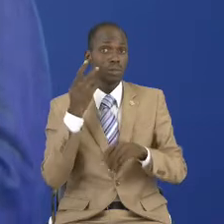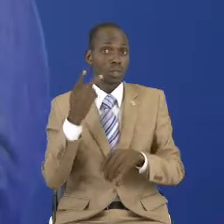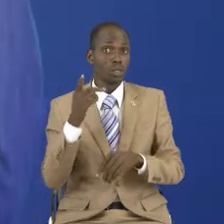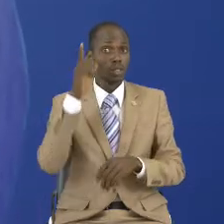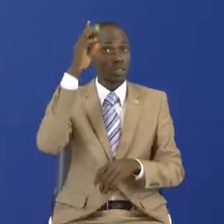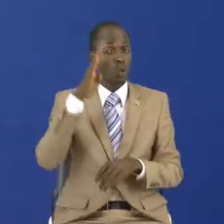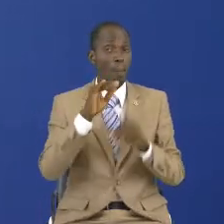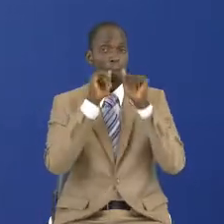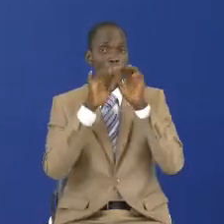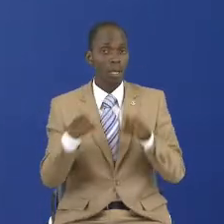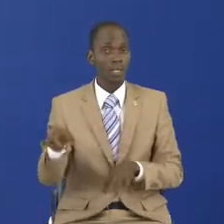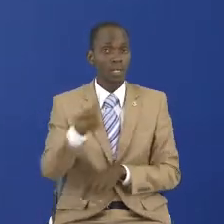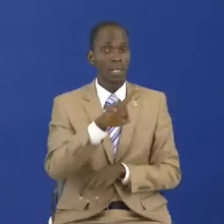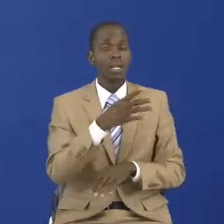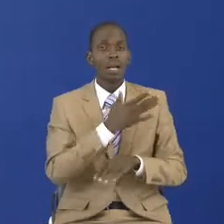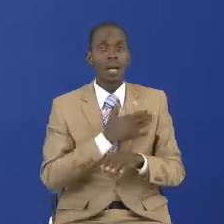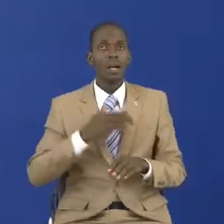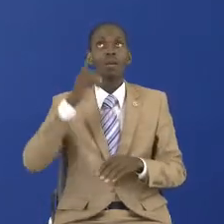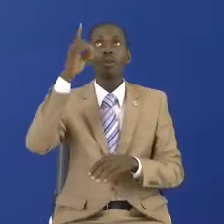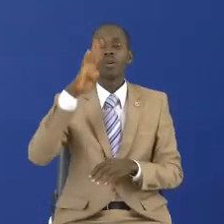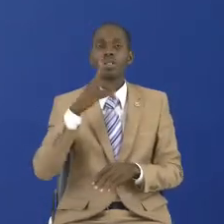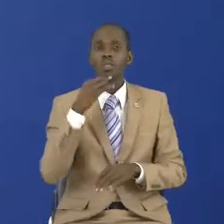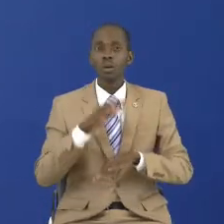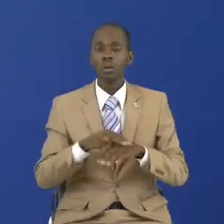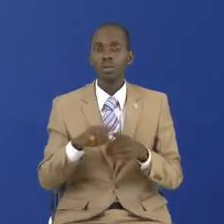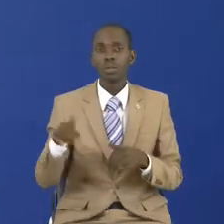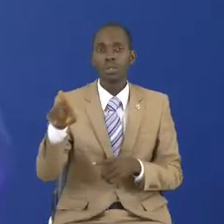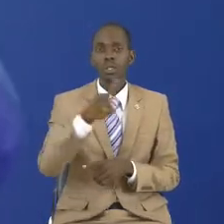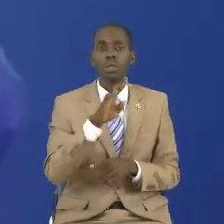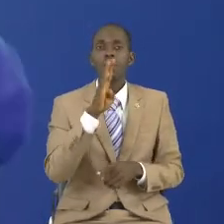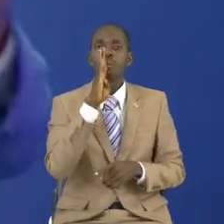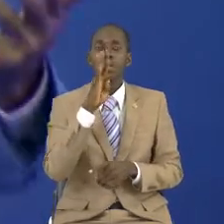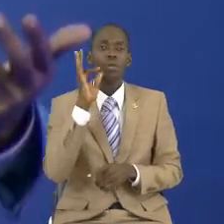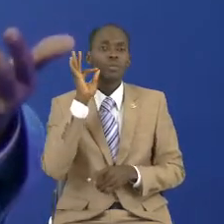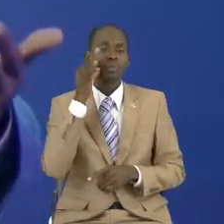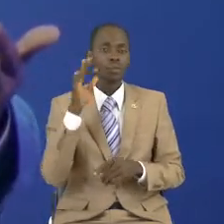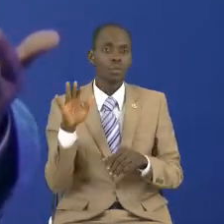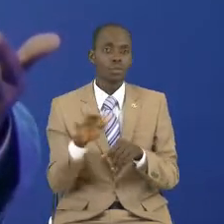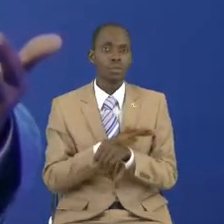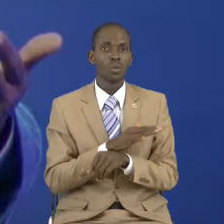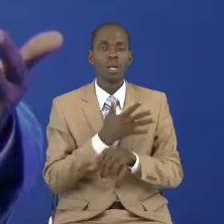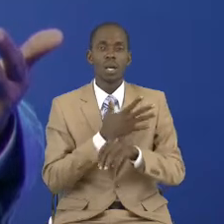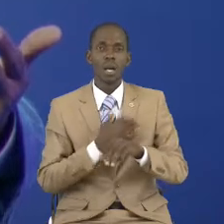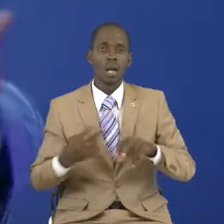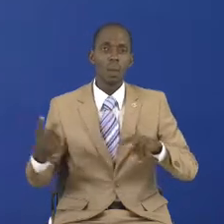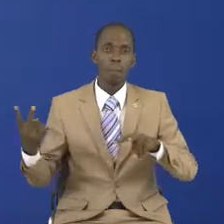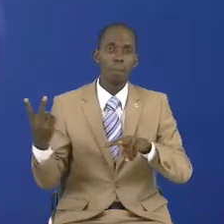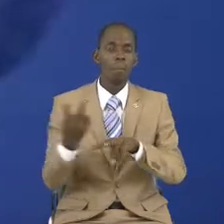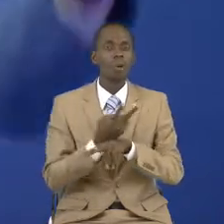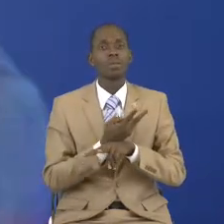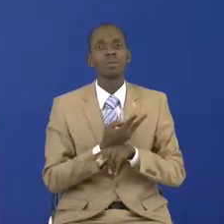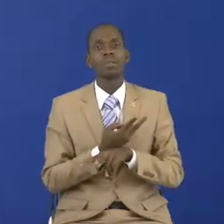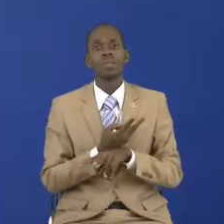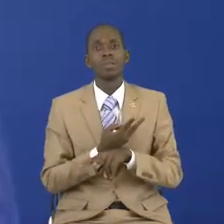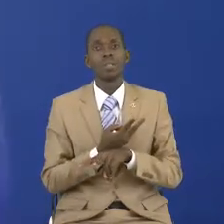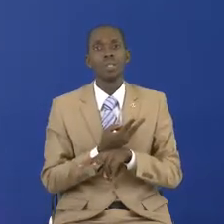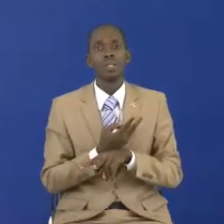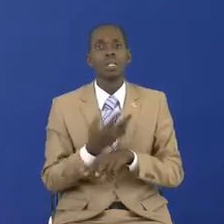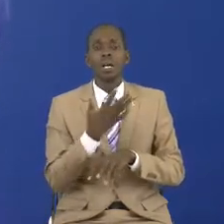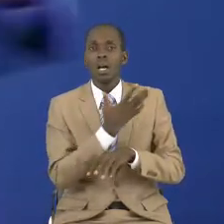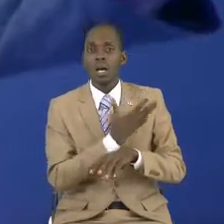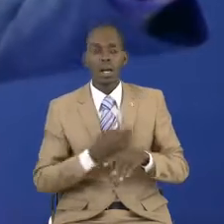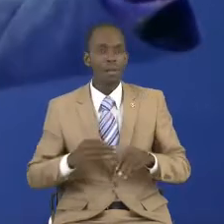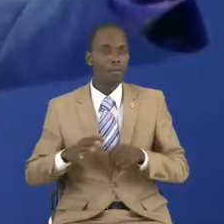said unto them be fruitful and multiply and replenish the